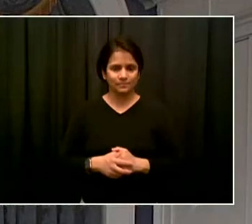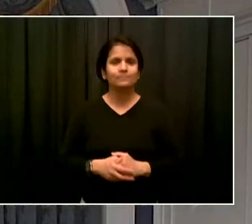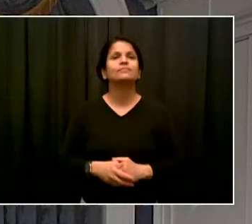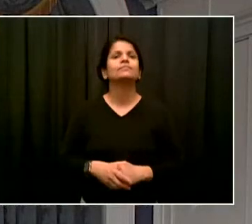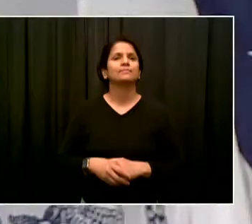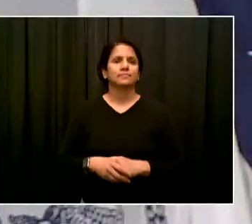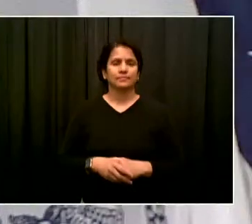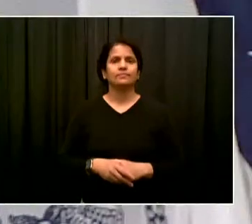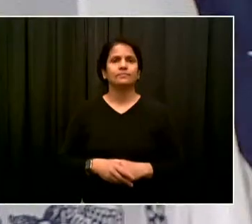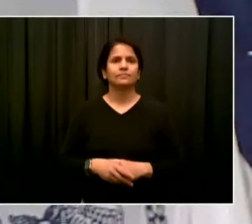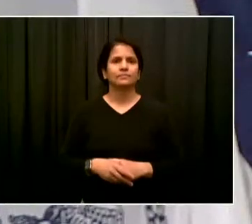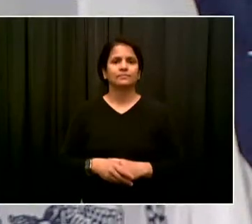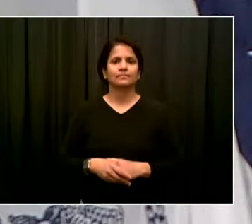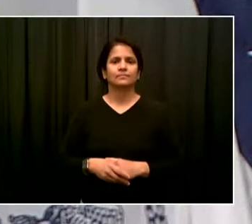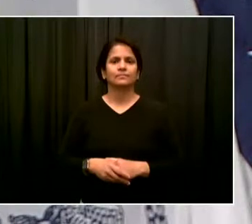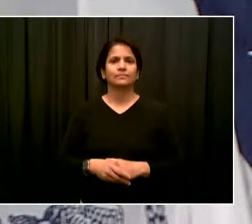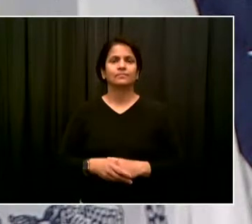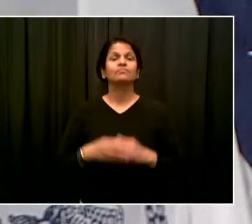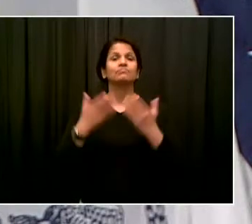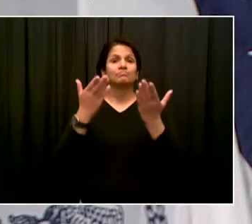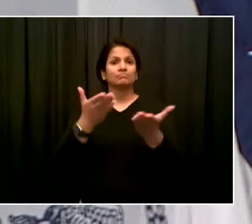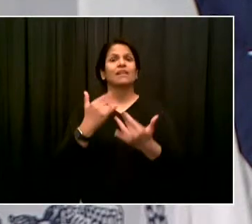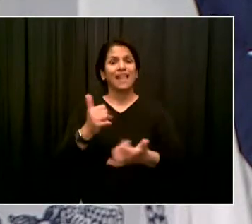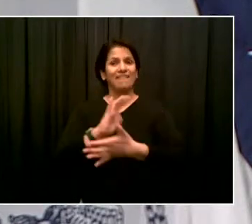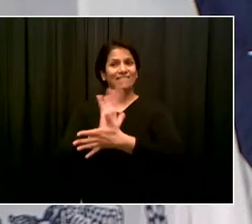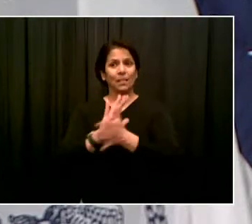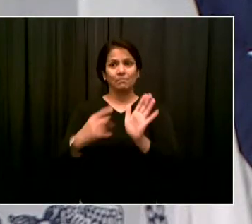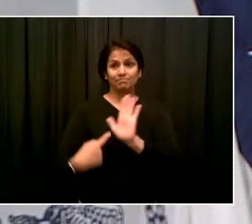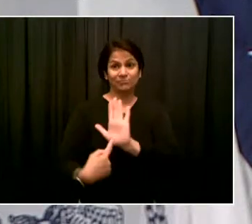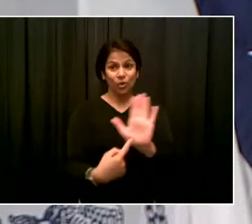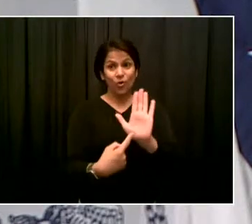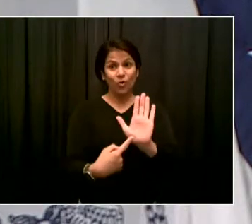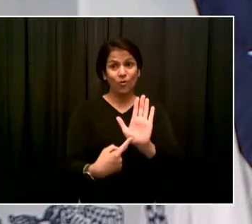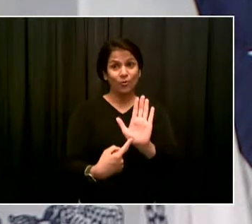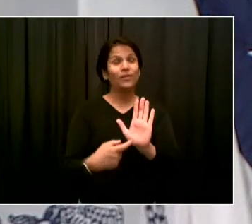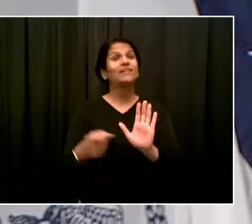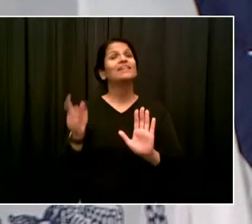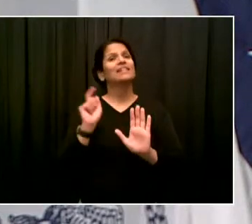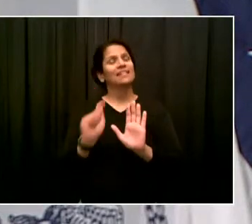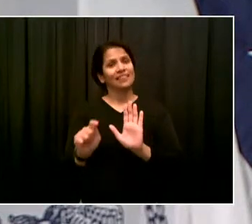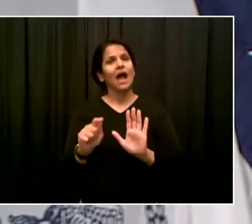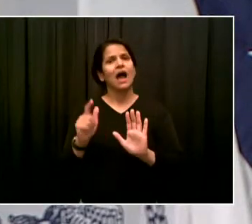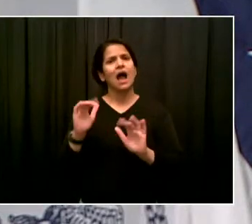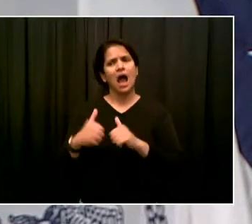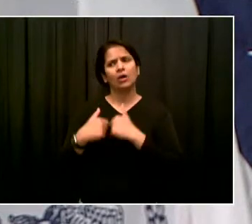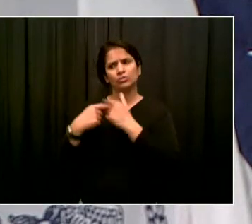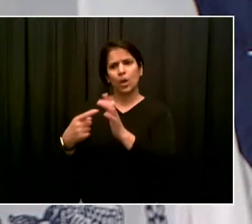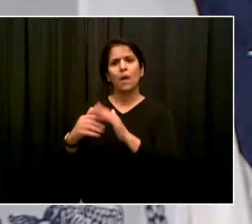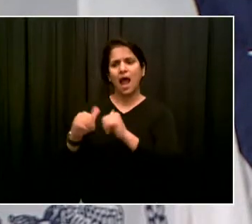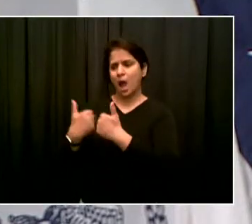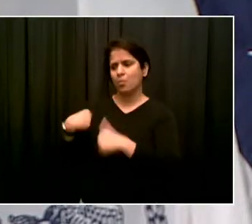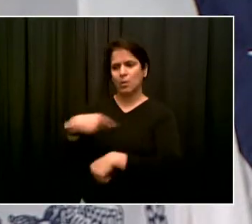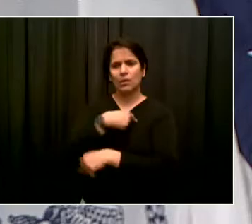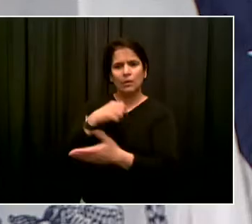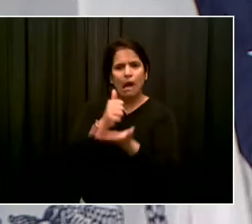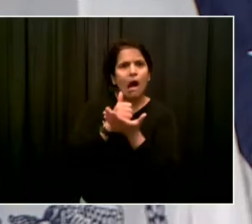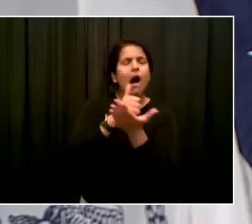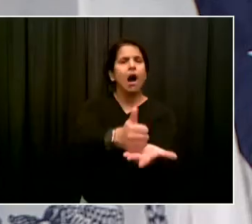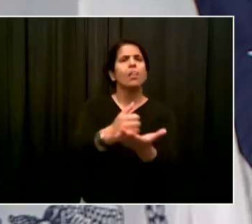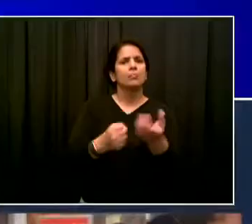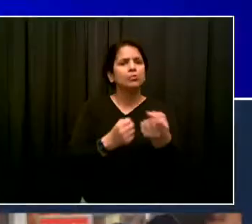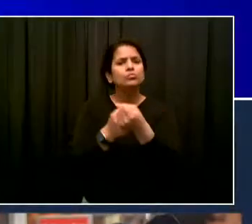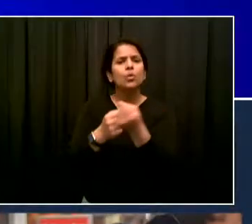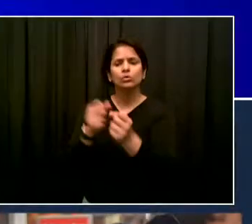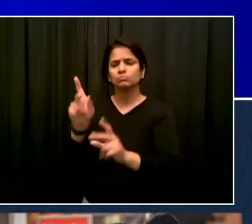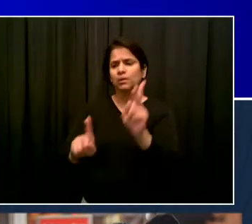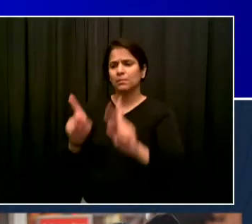So there is another piece of how we help people in need in a positive, supportive way. Now, there's a third element we're talking about today,